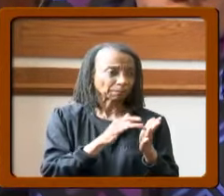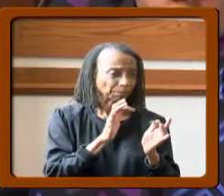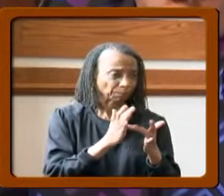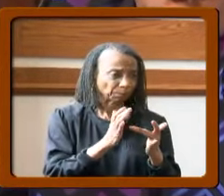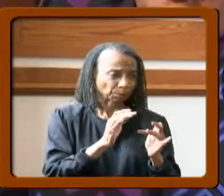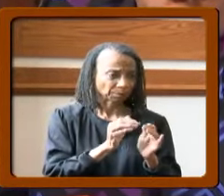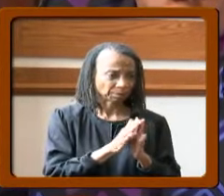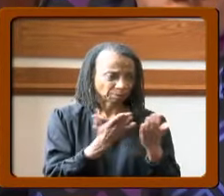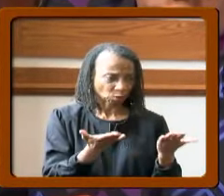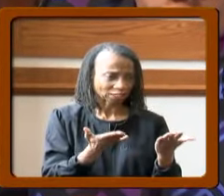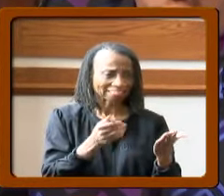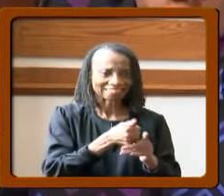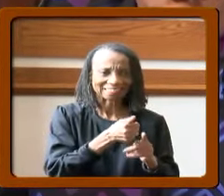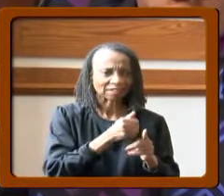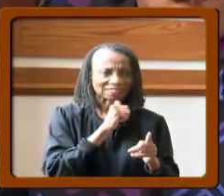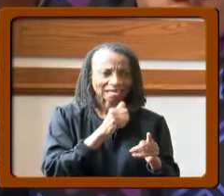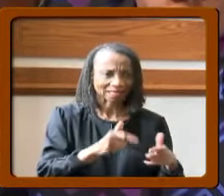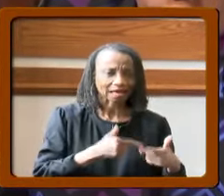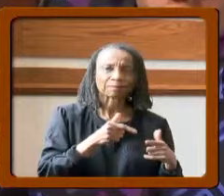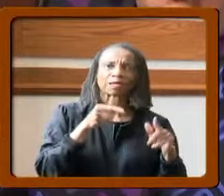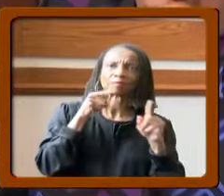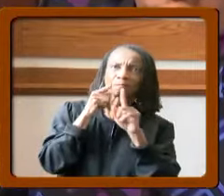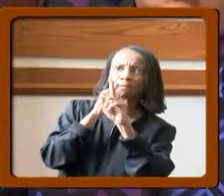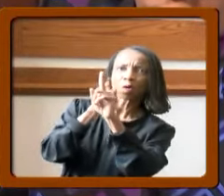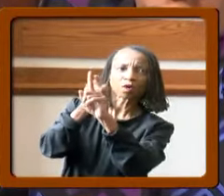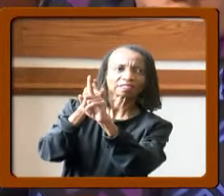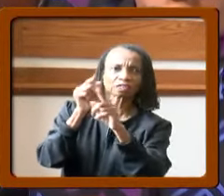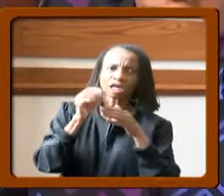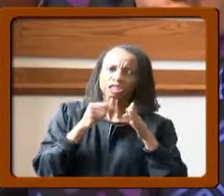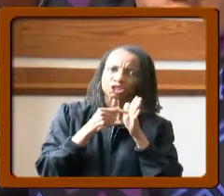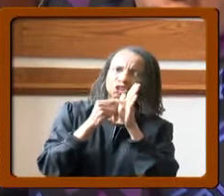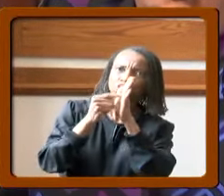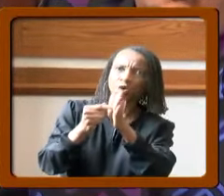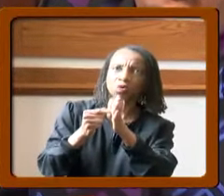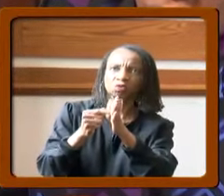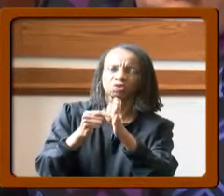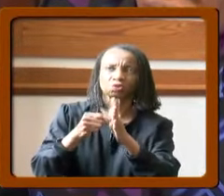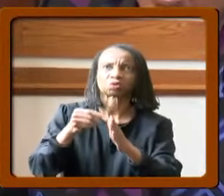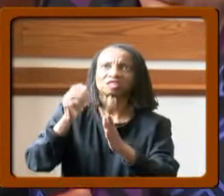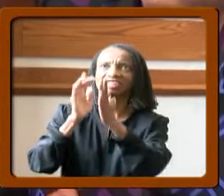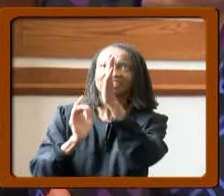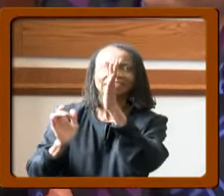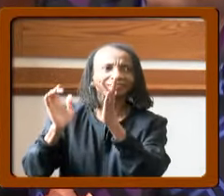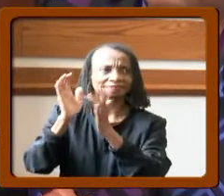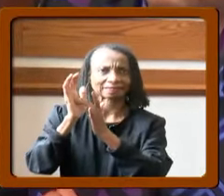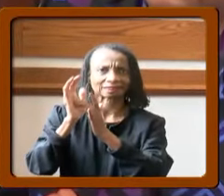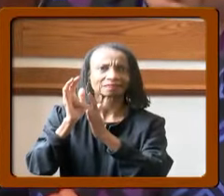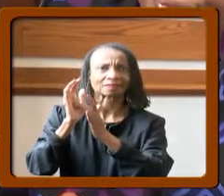points to the one who is eternal life. We read the book to hear the word of God.